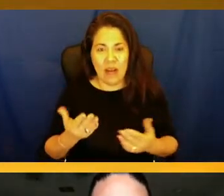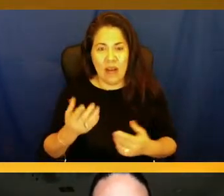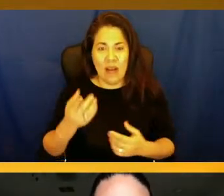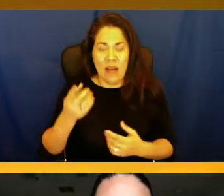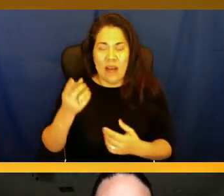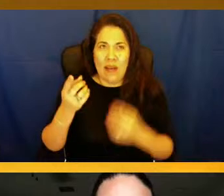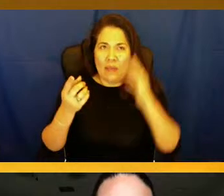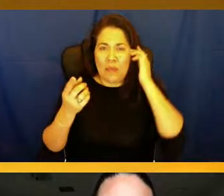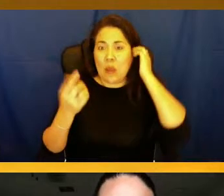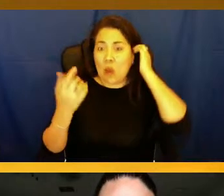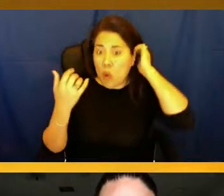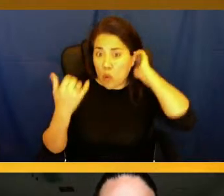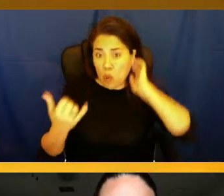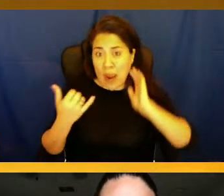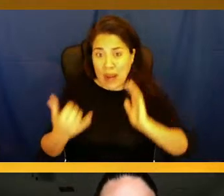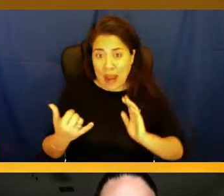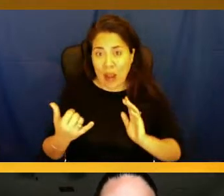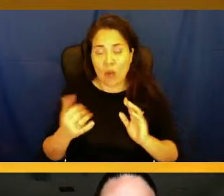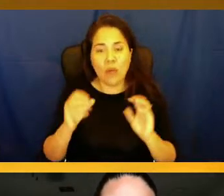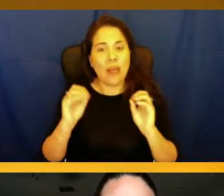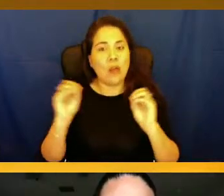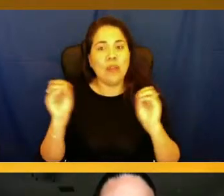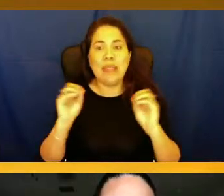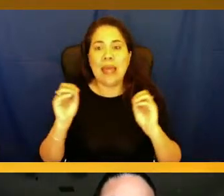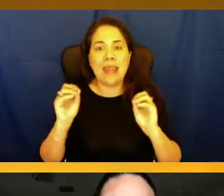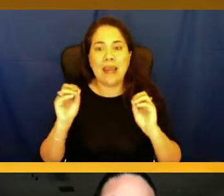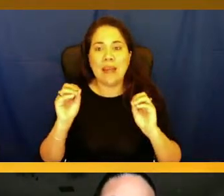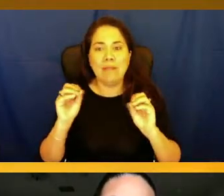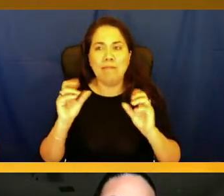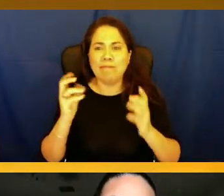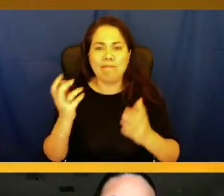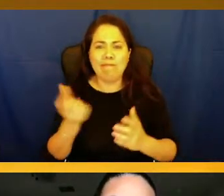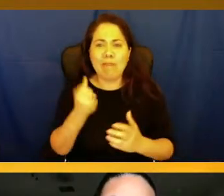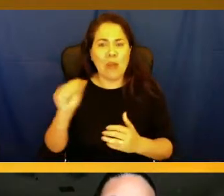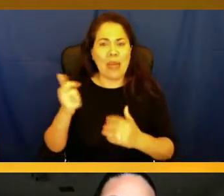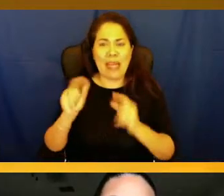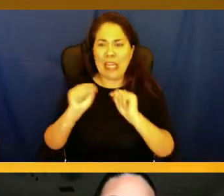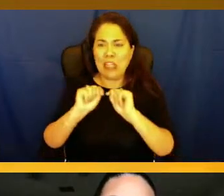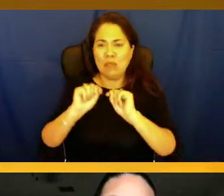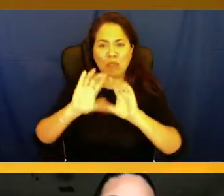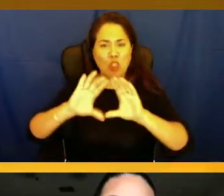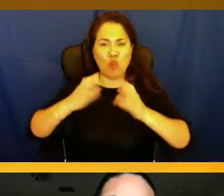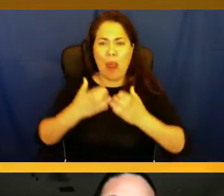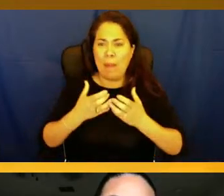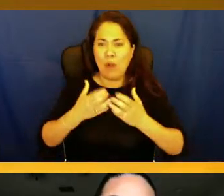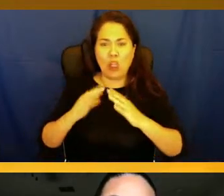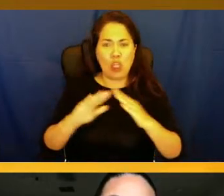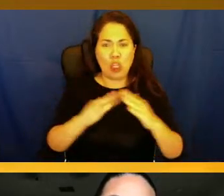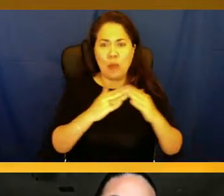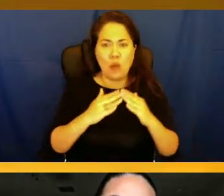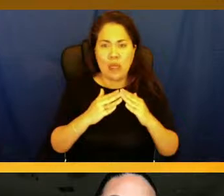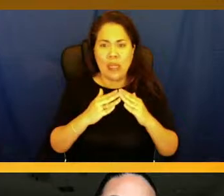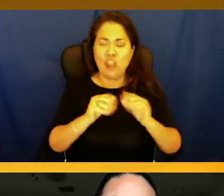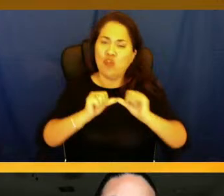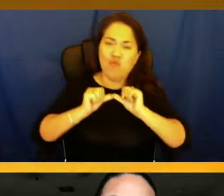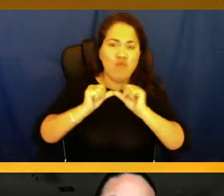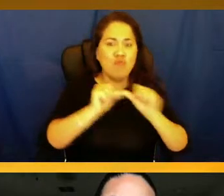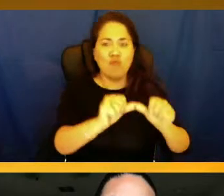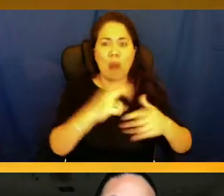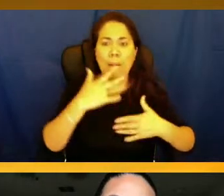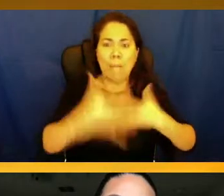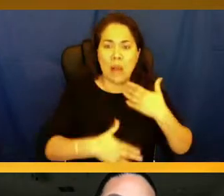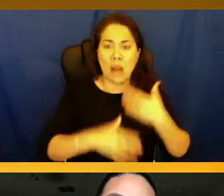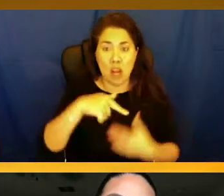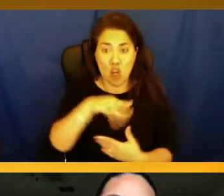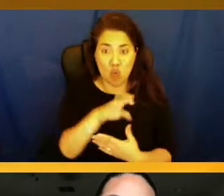That's right now, there is nothing holding any tribal community from maintaining a blood quantum